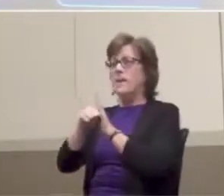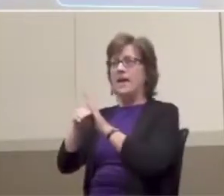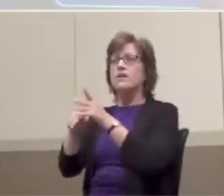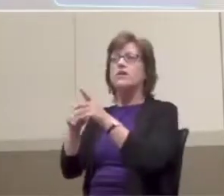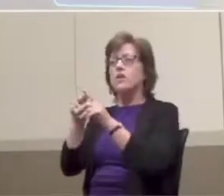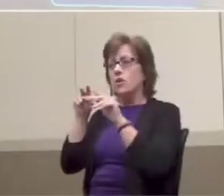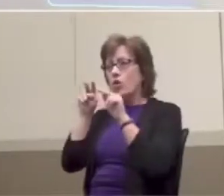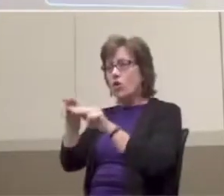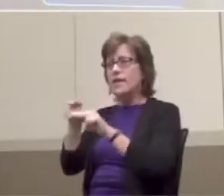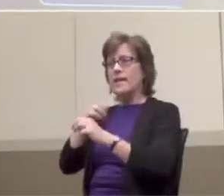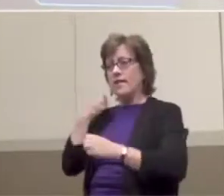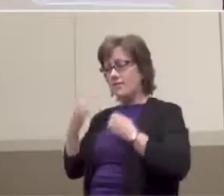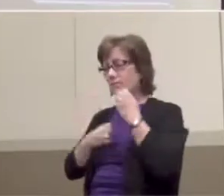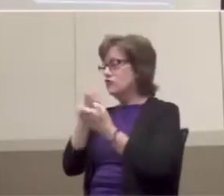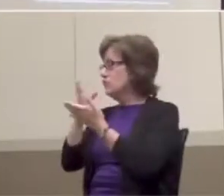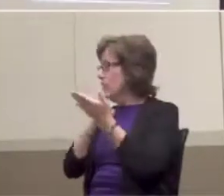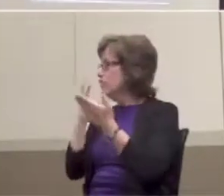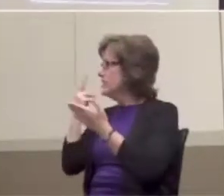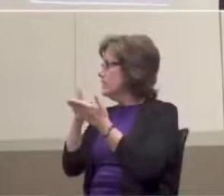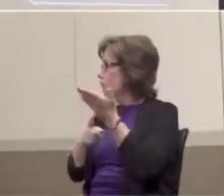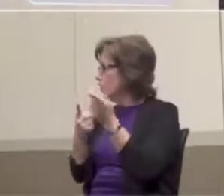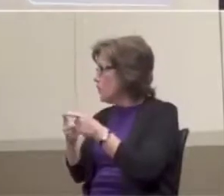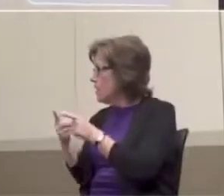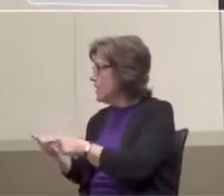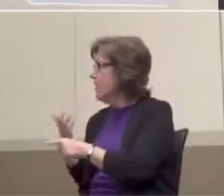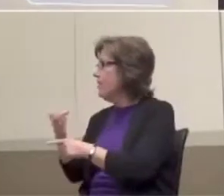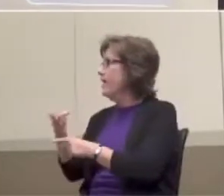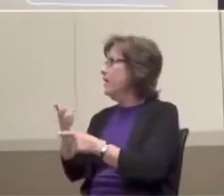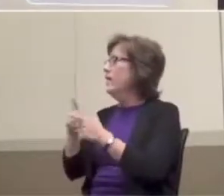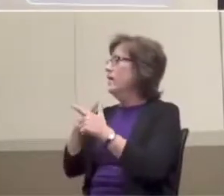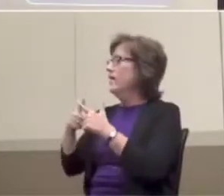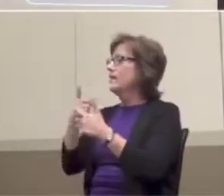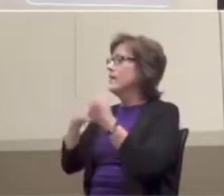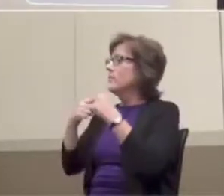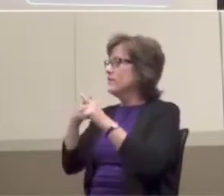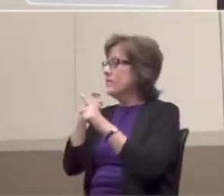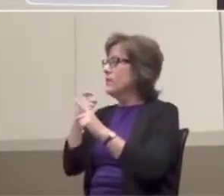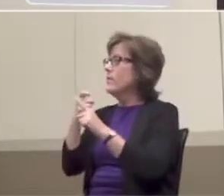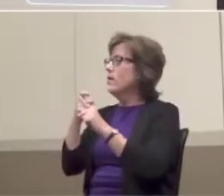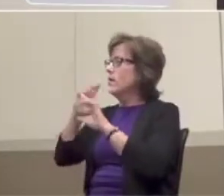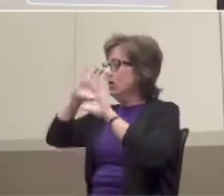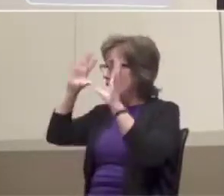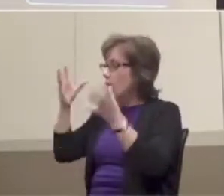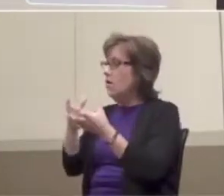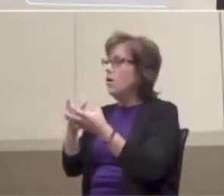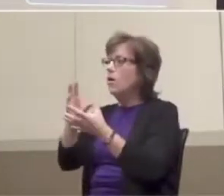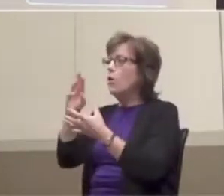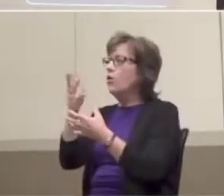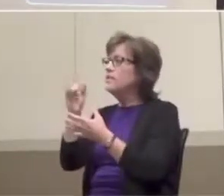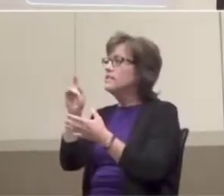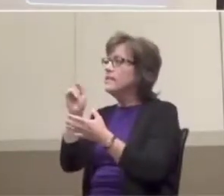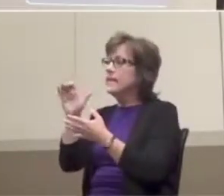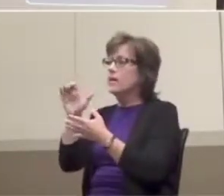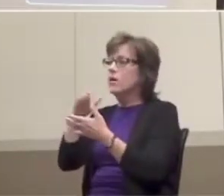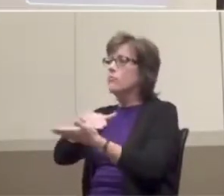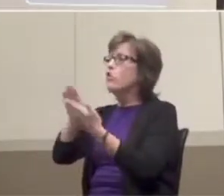piece of it and see what's going on there, and then coming from a holistic approach to it. So it's not